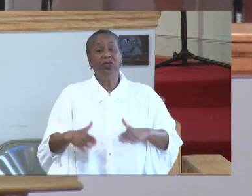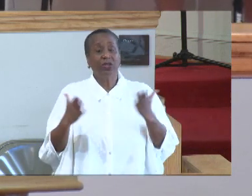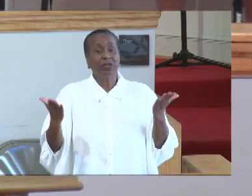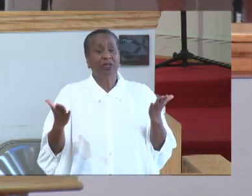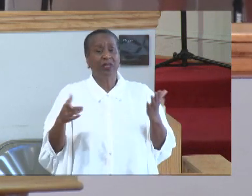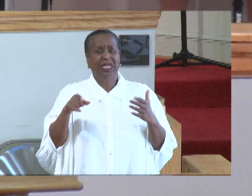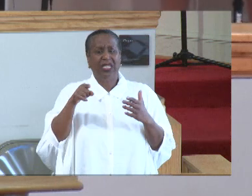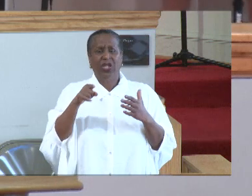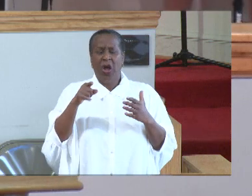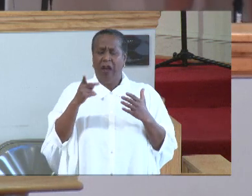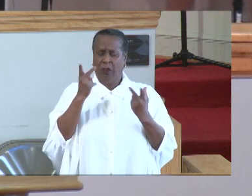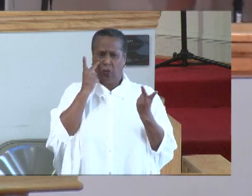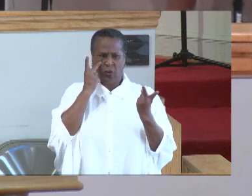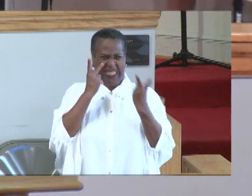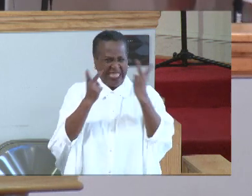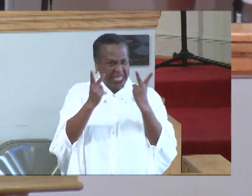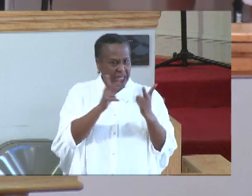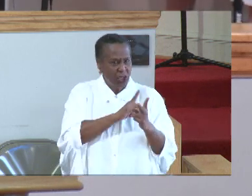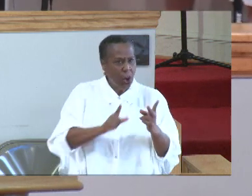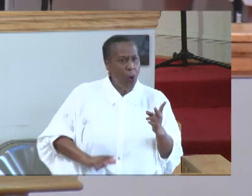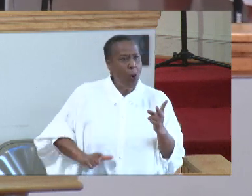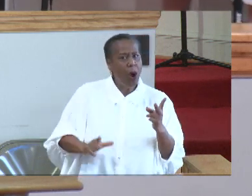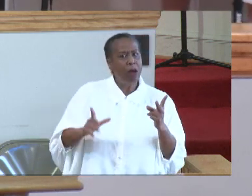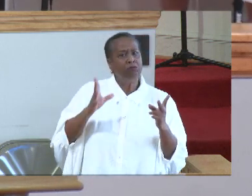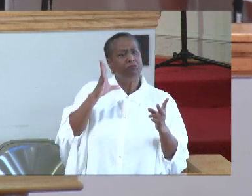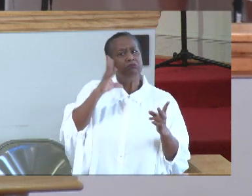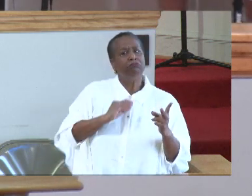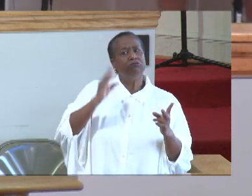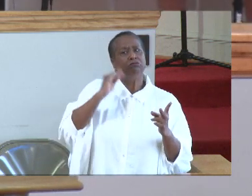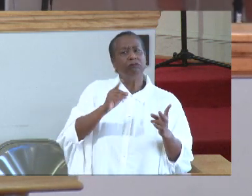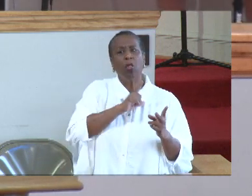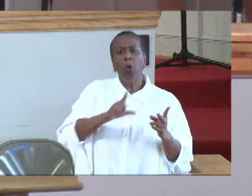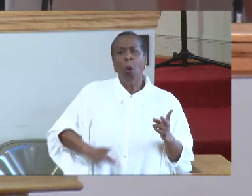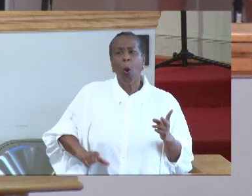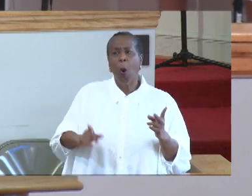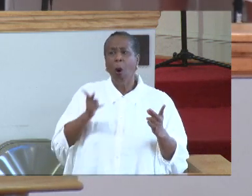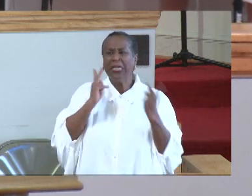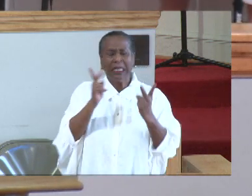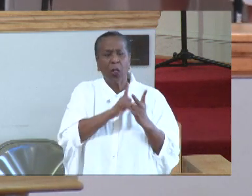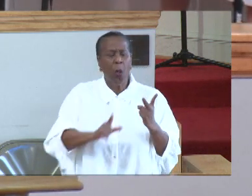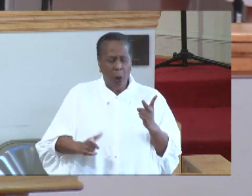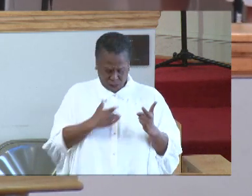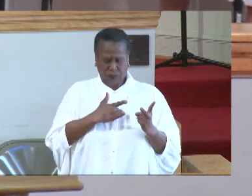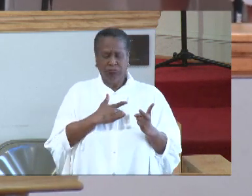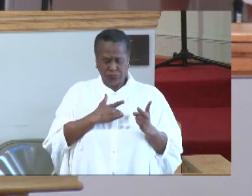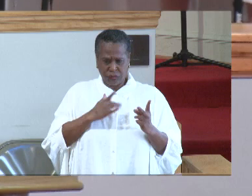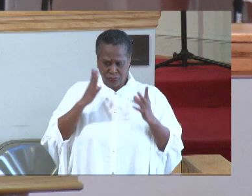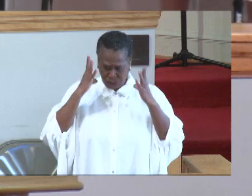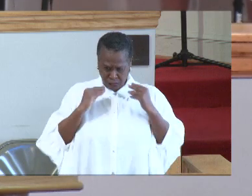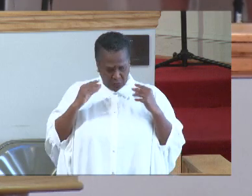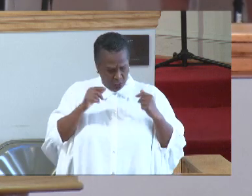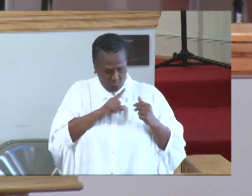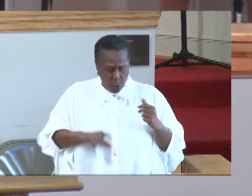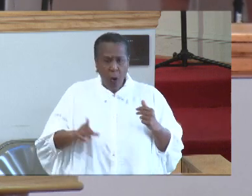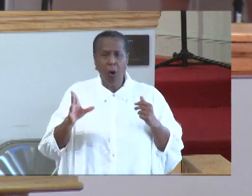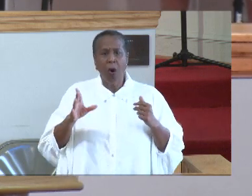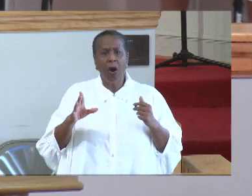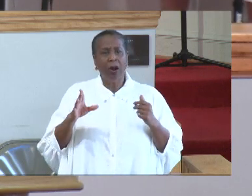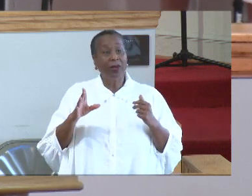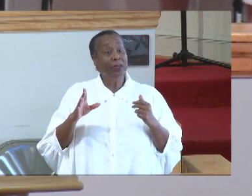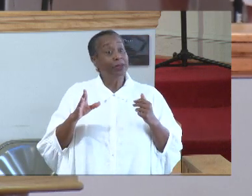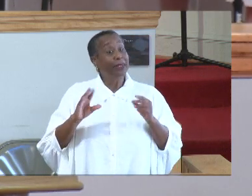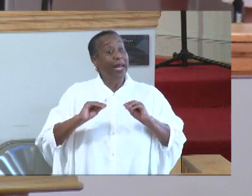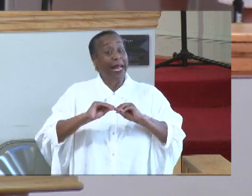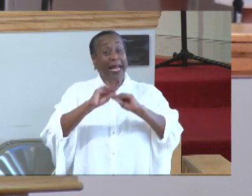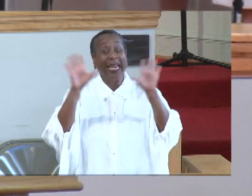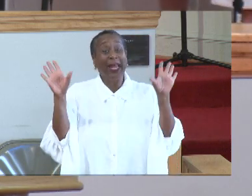that has seen the Lord, then the mandate from the text is clear. Go tell